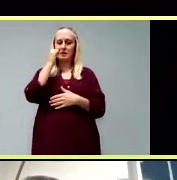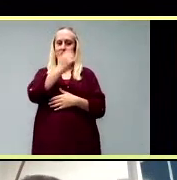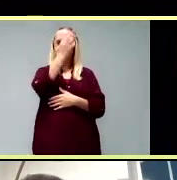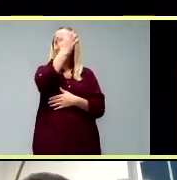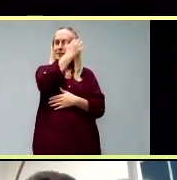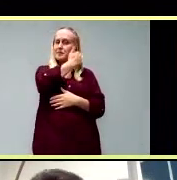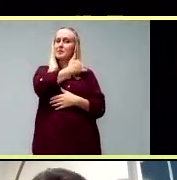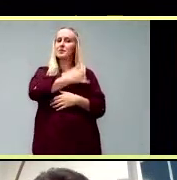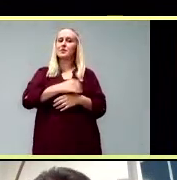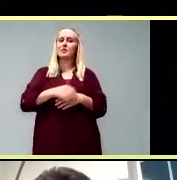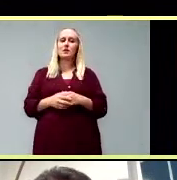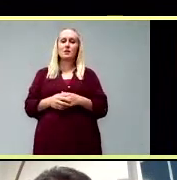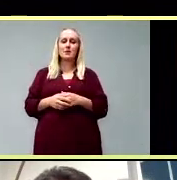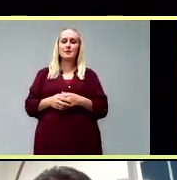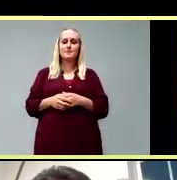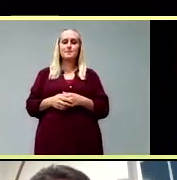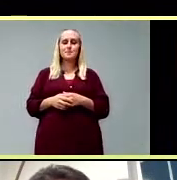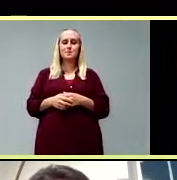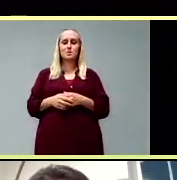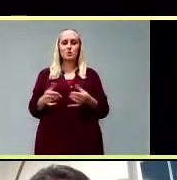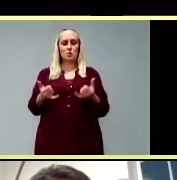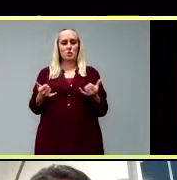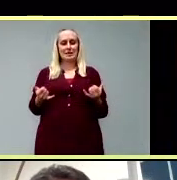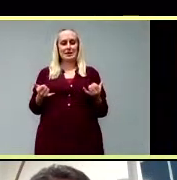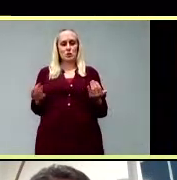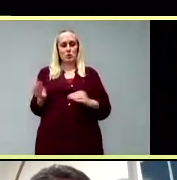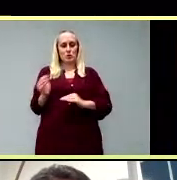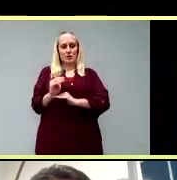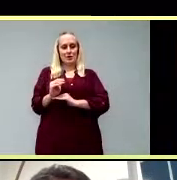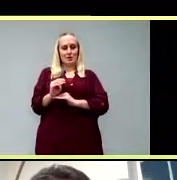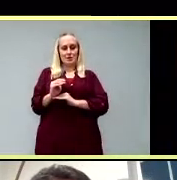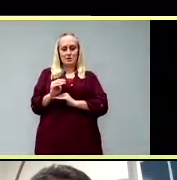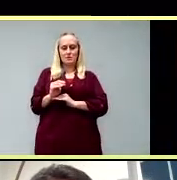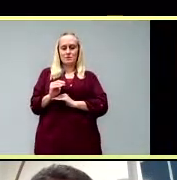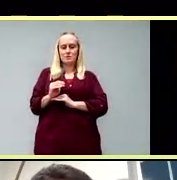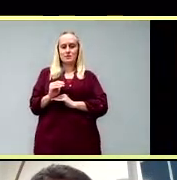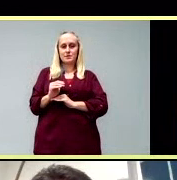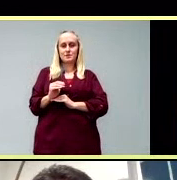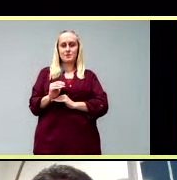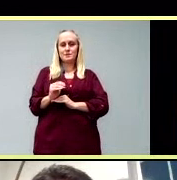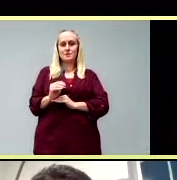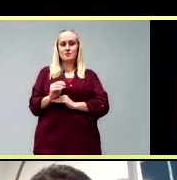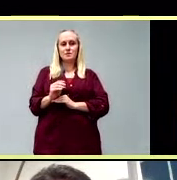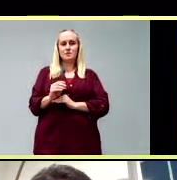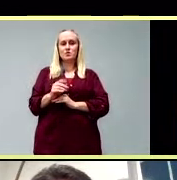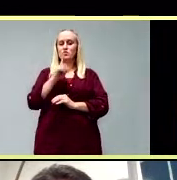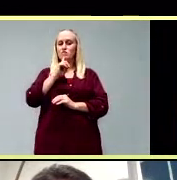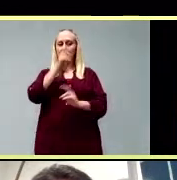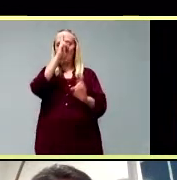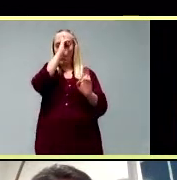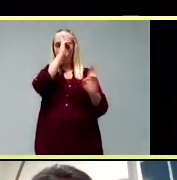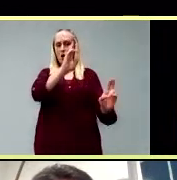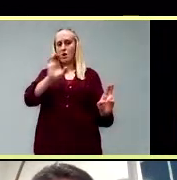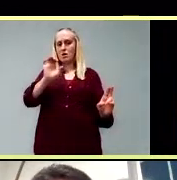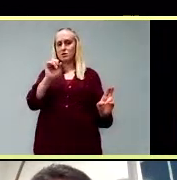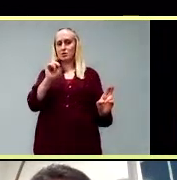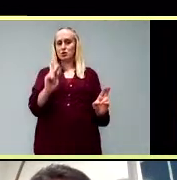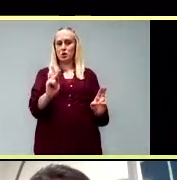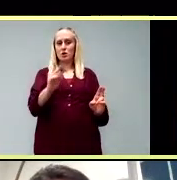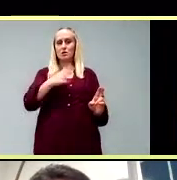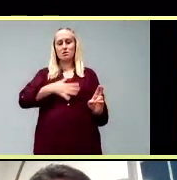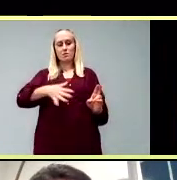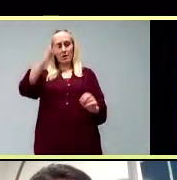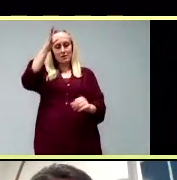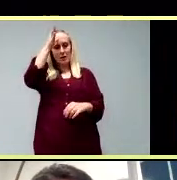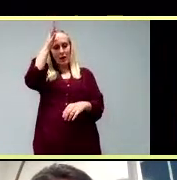think this is a beautiful moment. It does great honor to Chuck. It does great honor to my dad